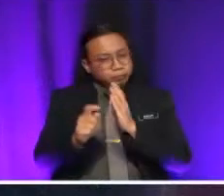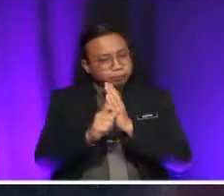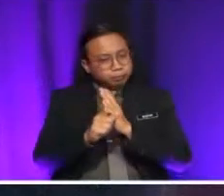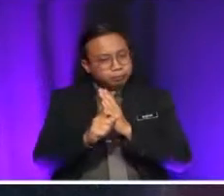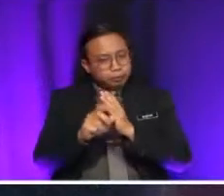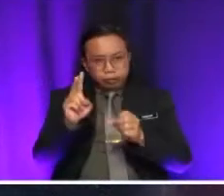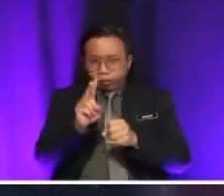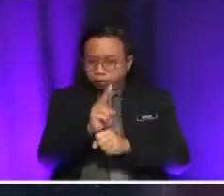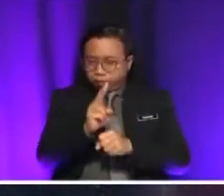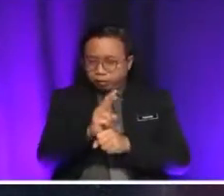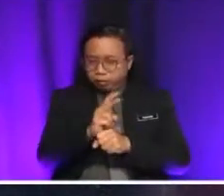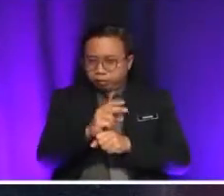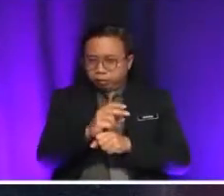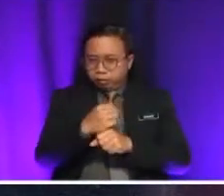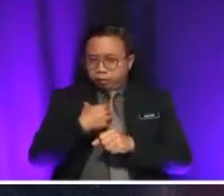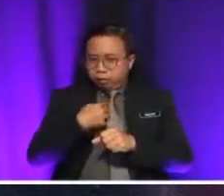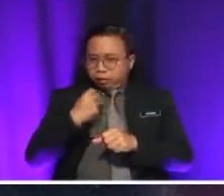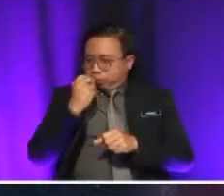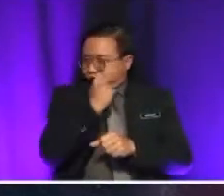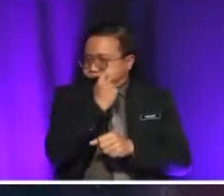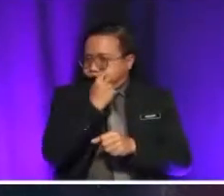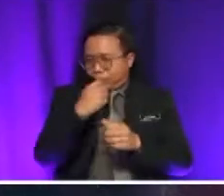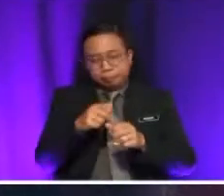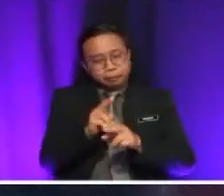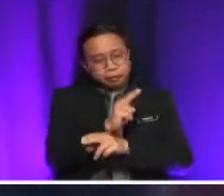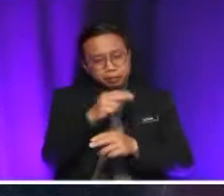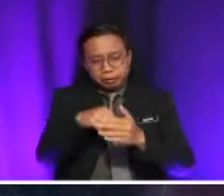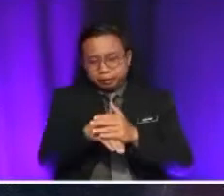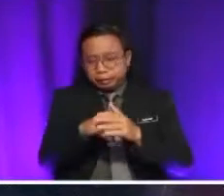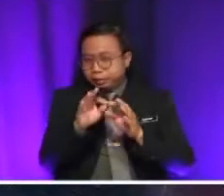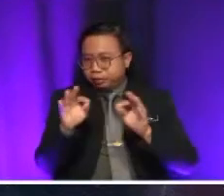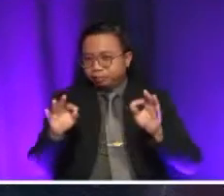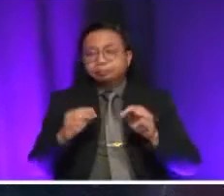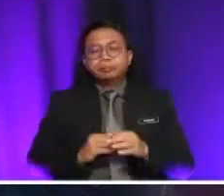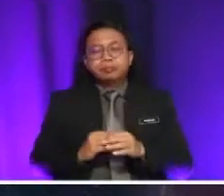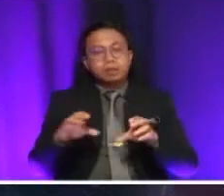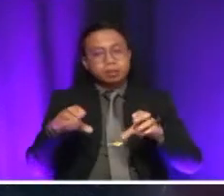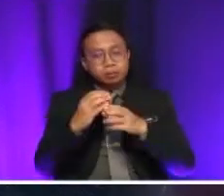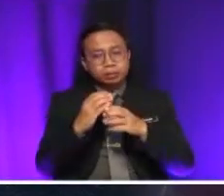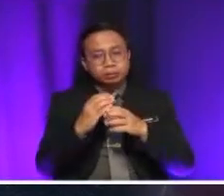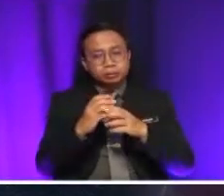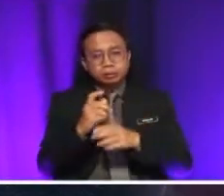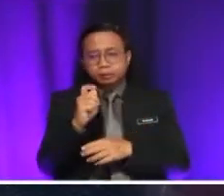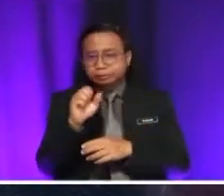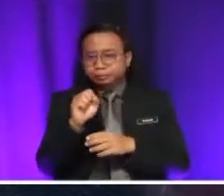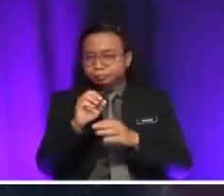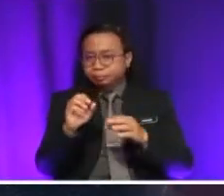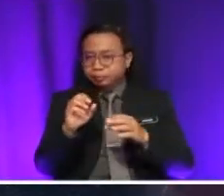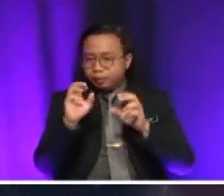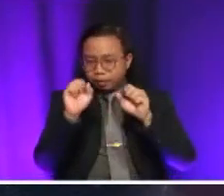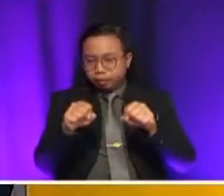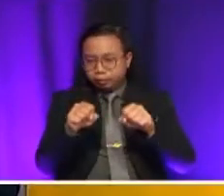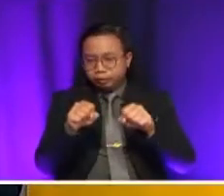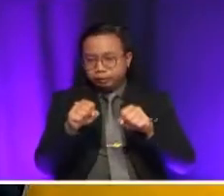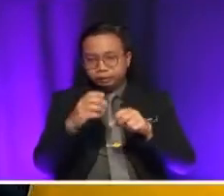vocabulary because it's a synonym of the words that you can use in your essay writings. Yes, and I'm doing this task first so that the students would be able to